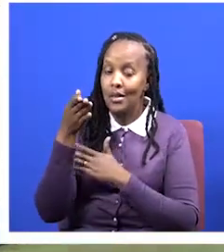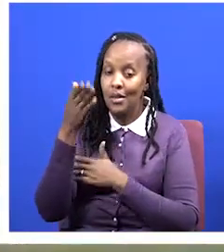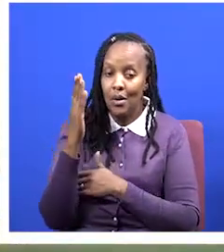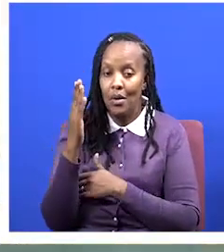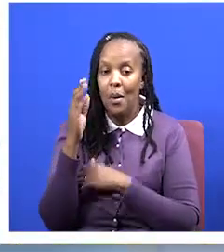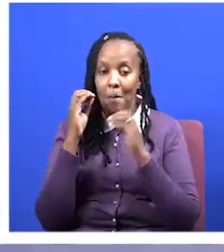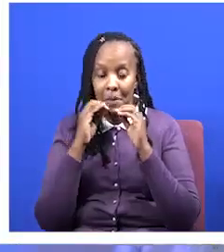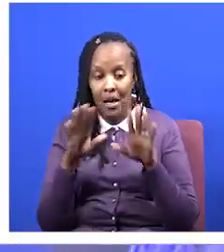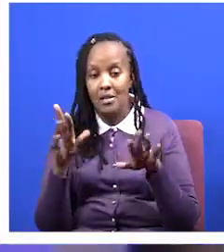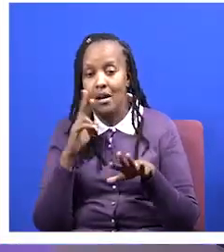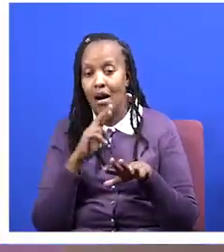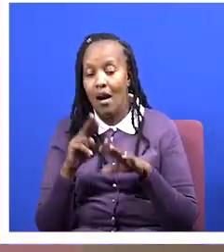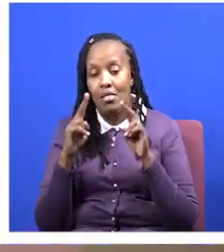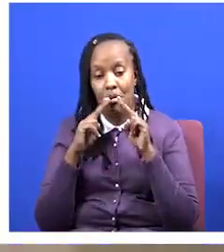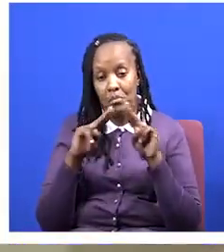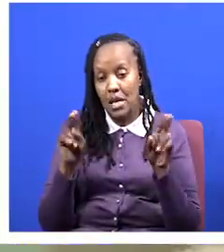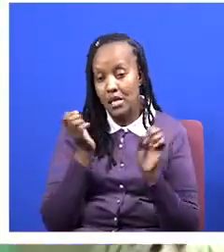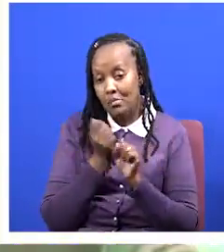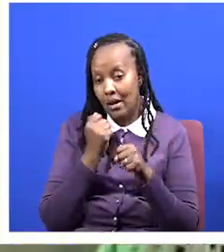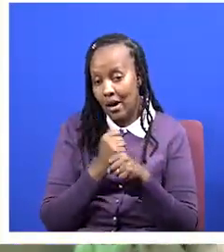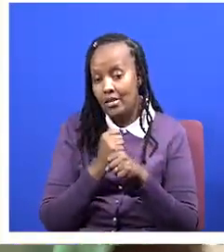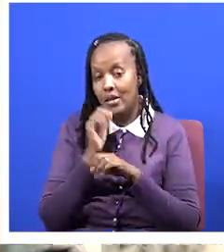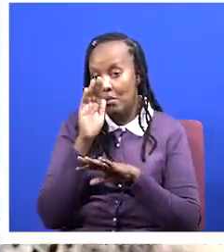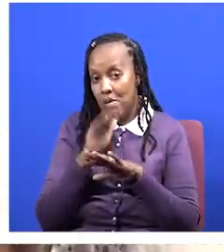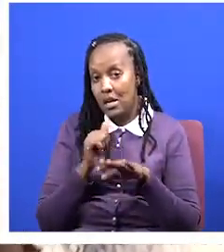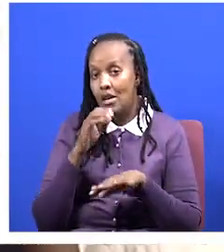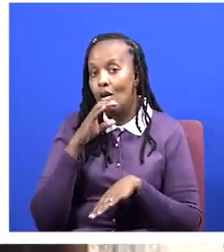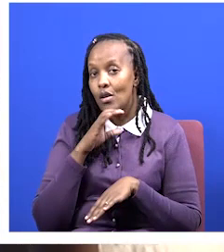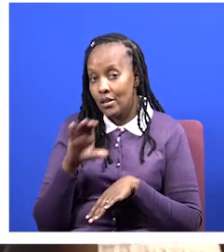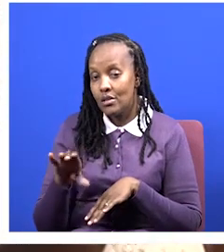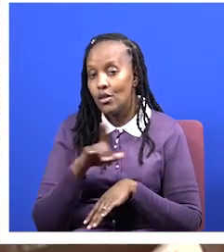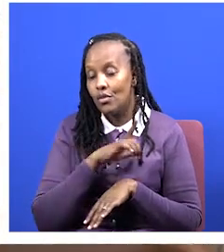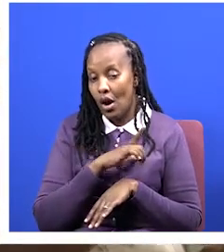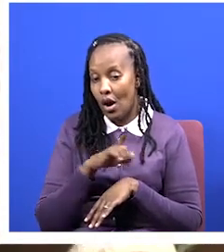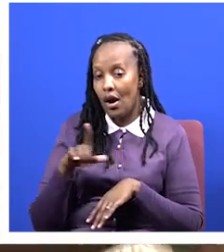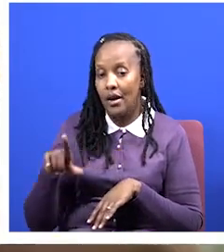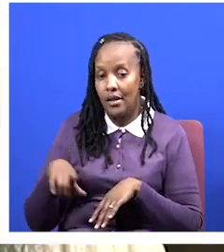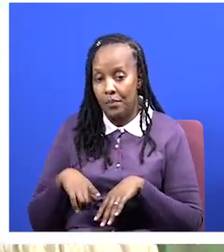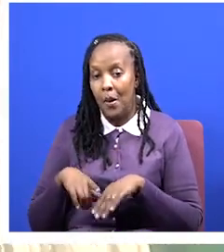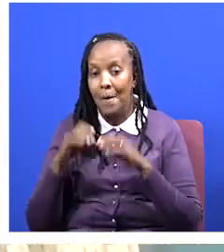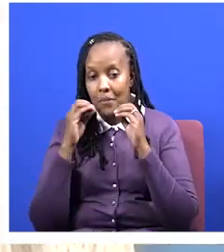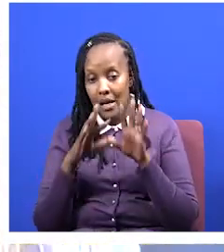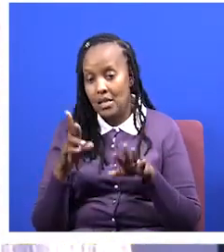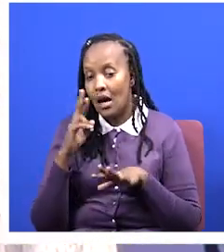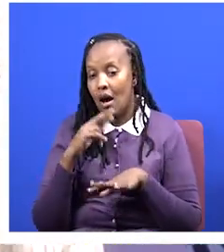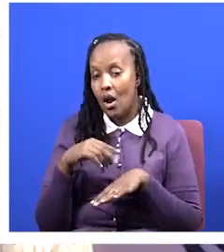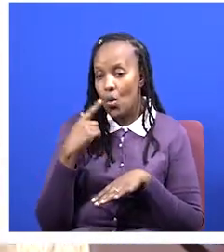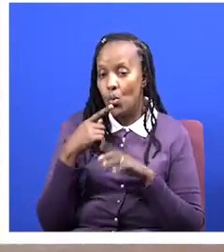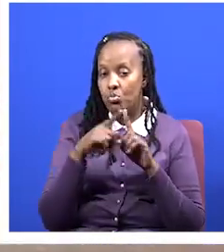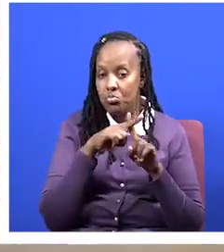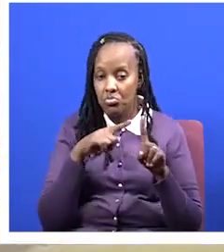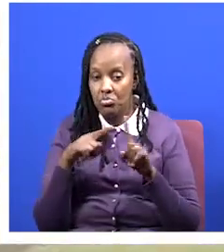they shall see God. Blessed are the peacemakers, they'll be called sons of